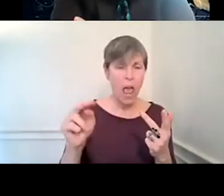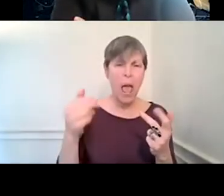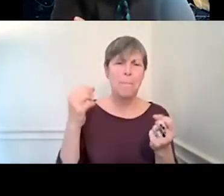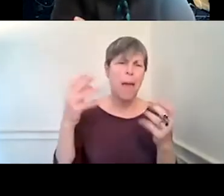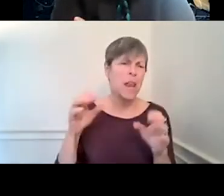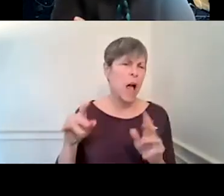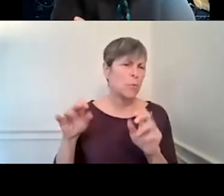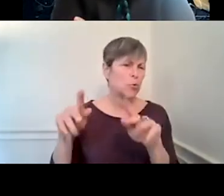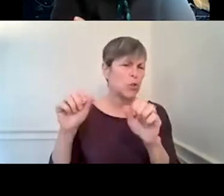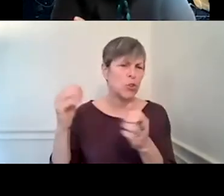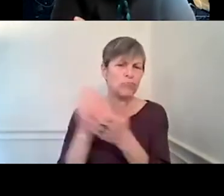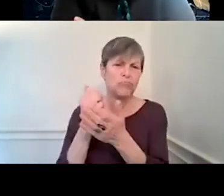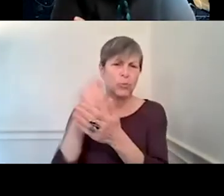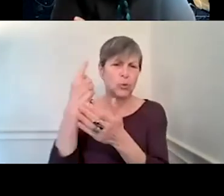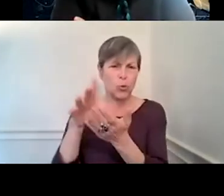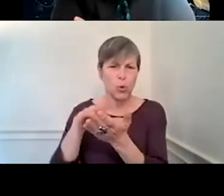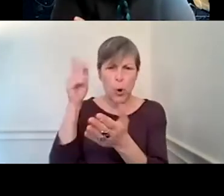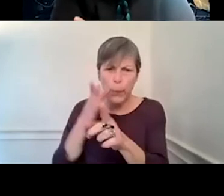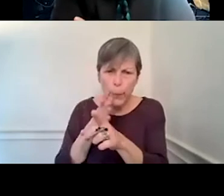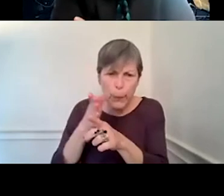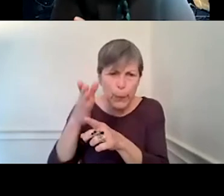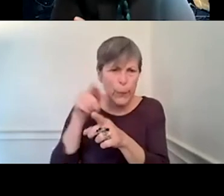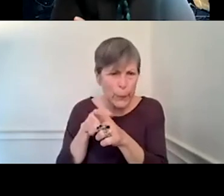obviously, in a big company.